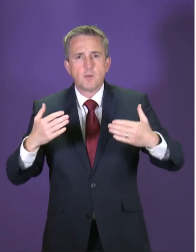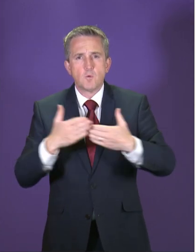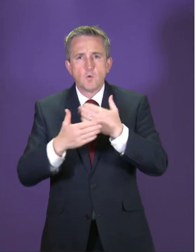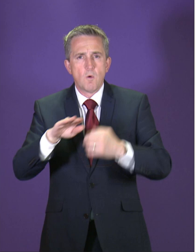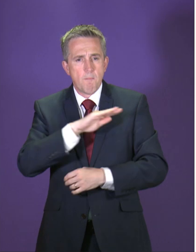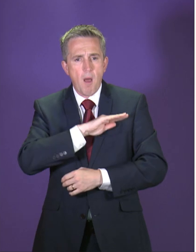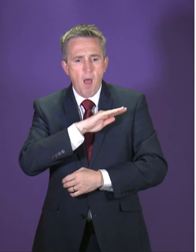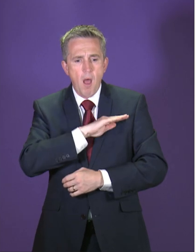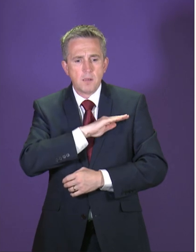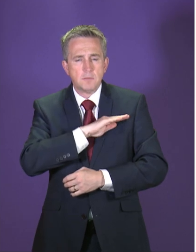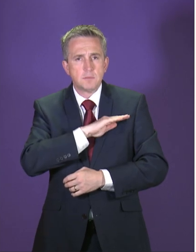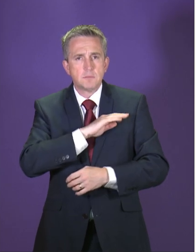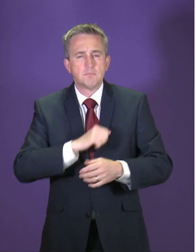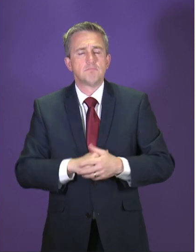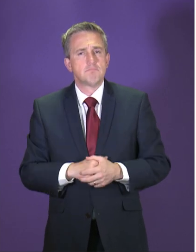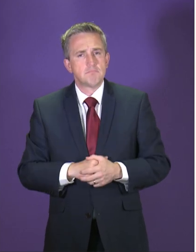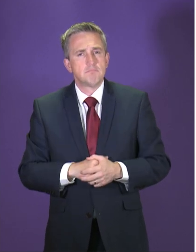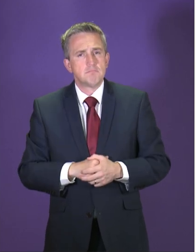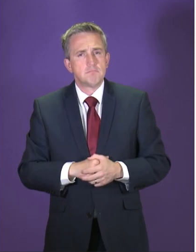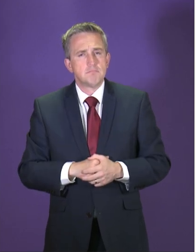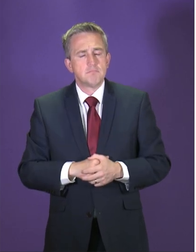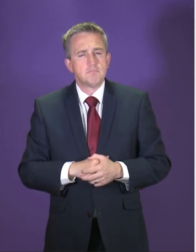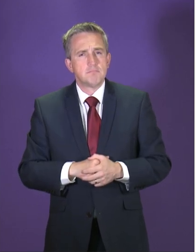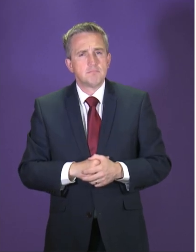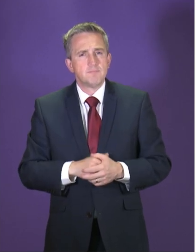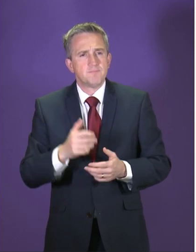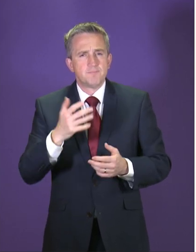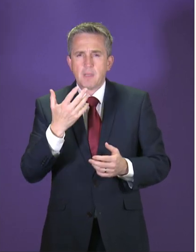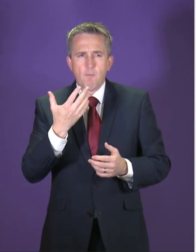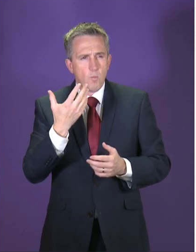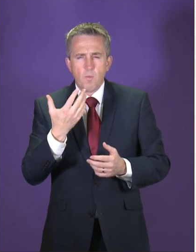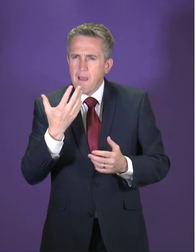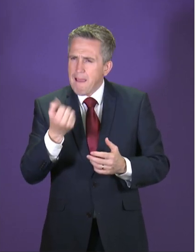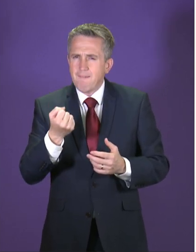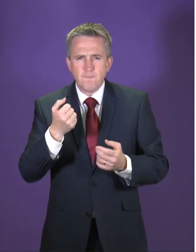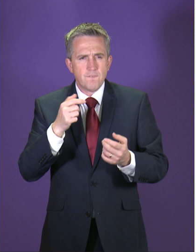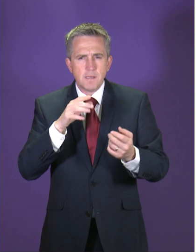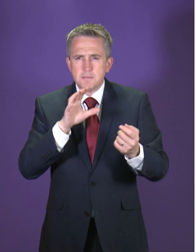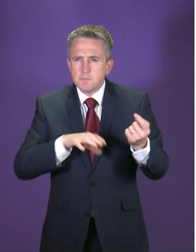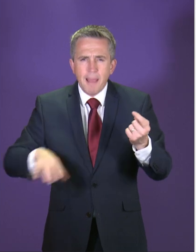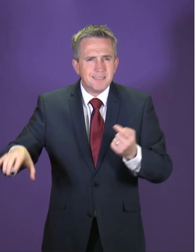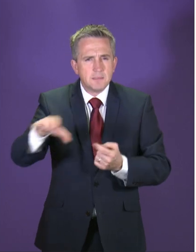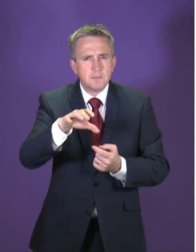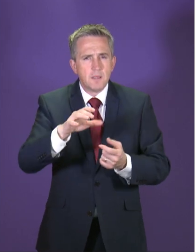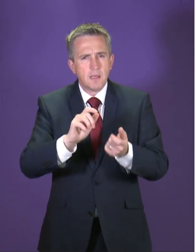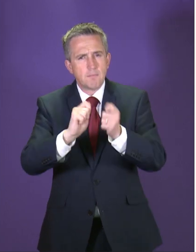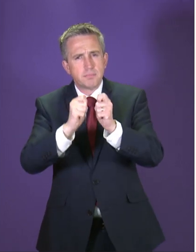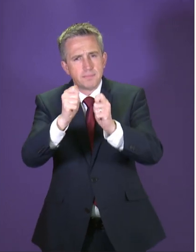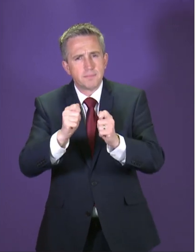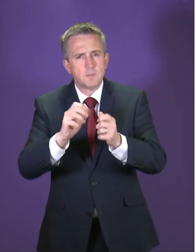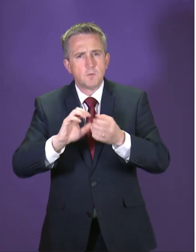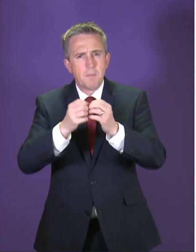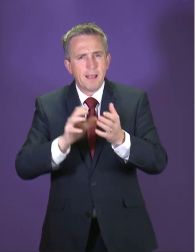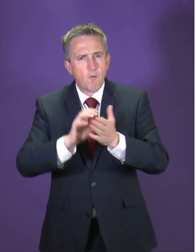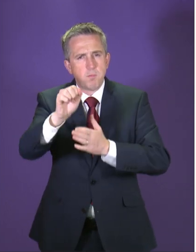I truly believe that cultural spaces need to be rethought